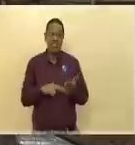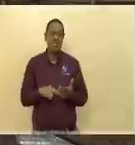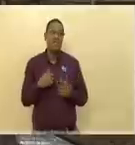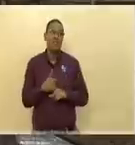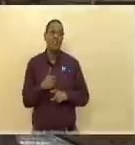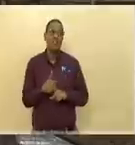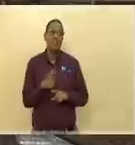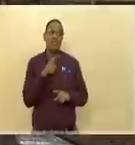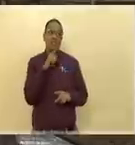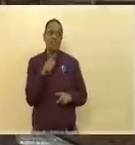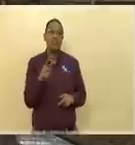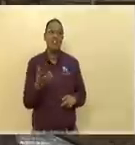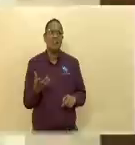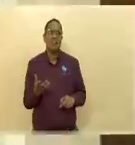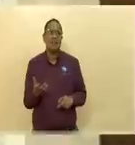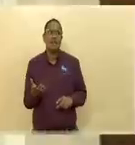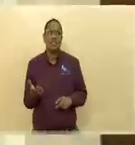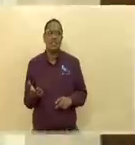a veritable,